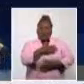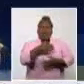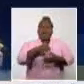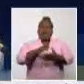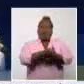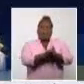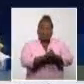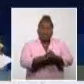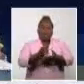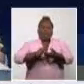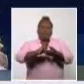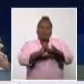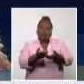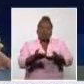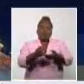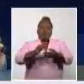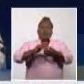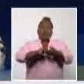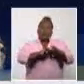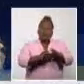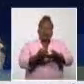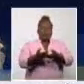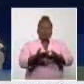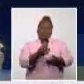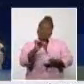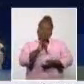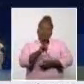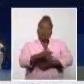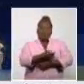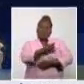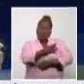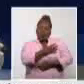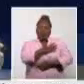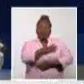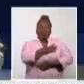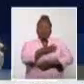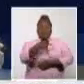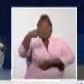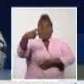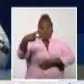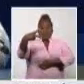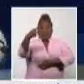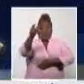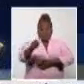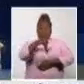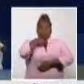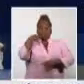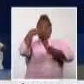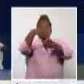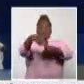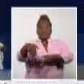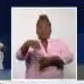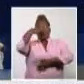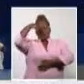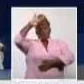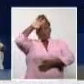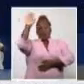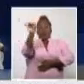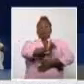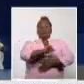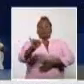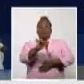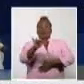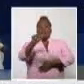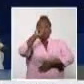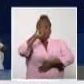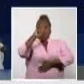province of Matanzas, who presented a prostate cancer and frequent respiratory